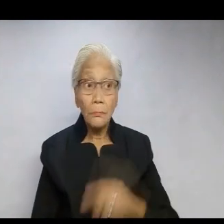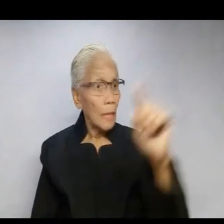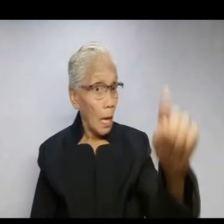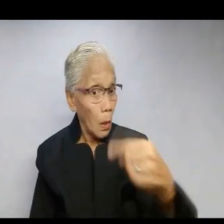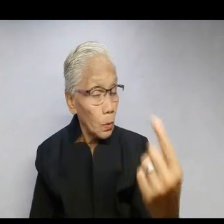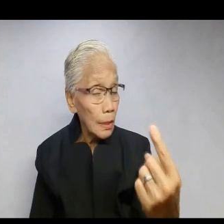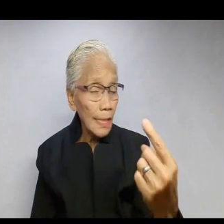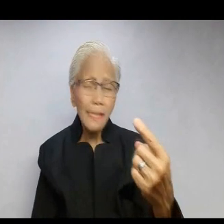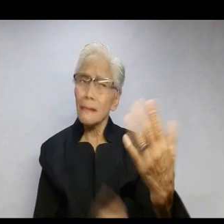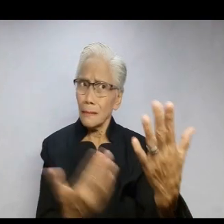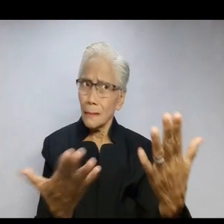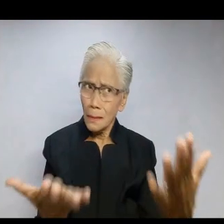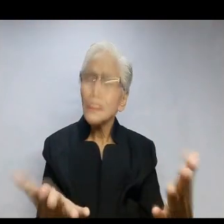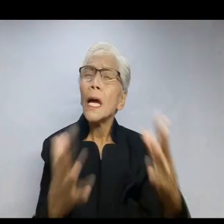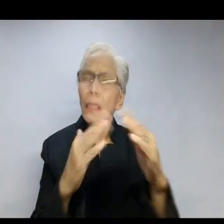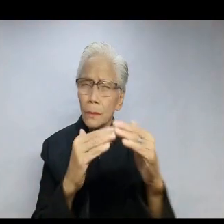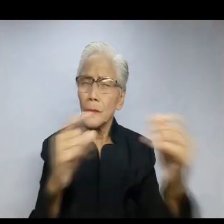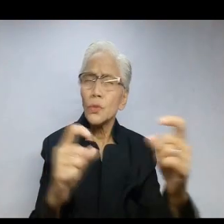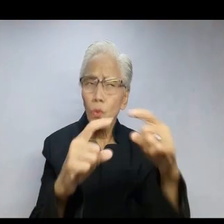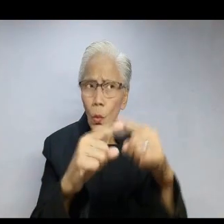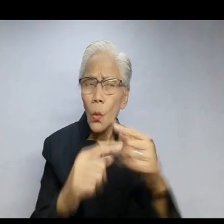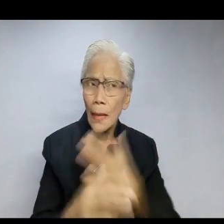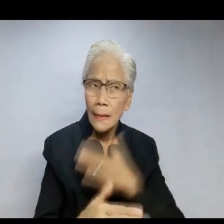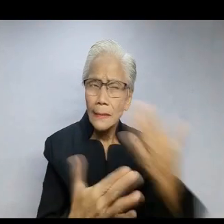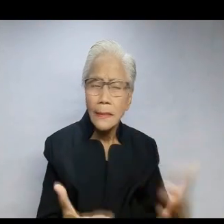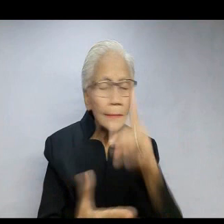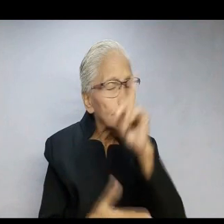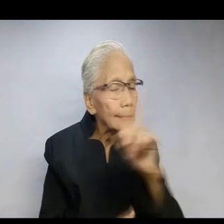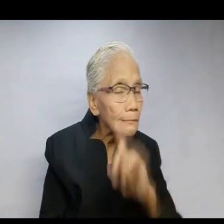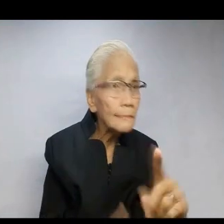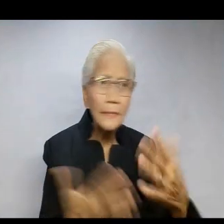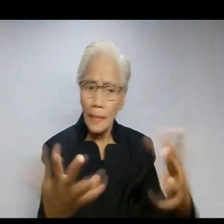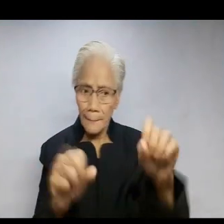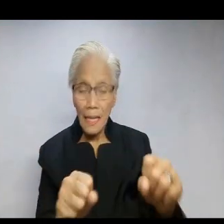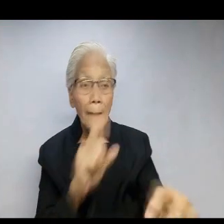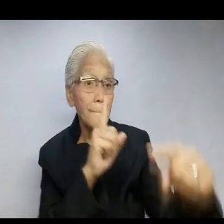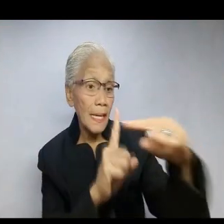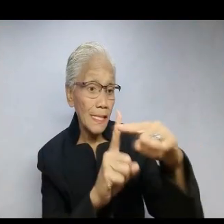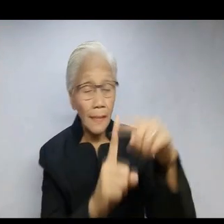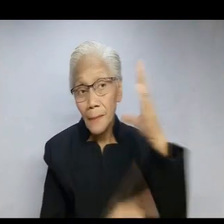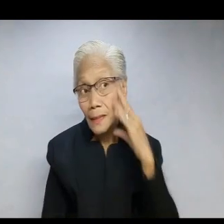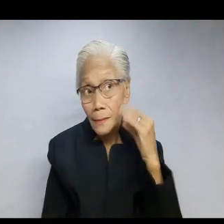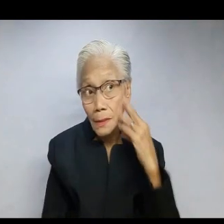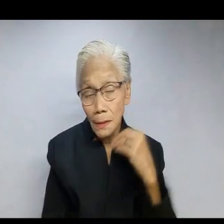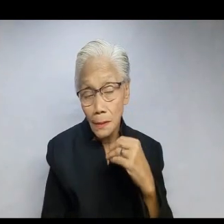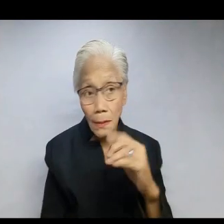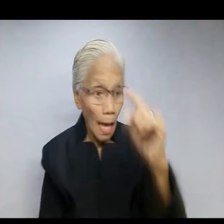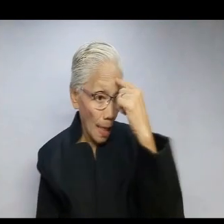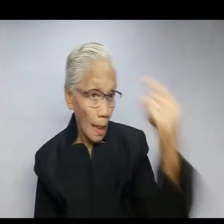alone. Aloneness, as opposed to loneliness, can be a very positive